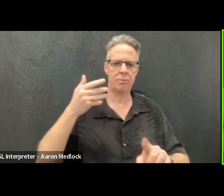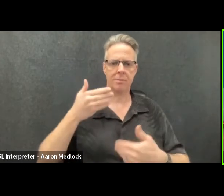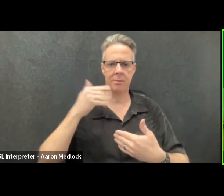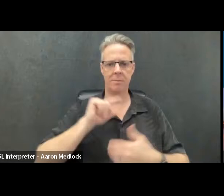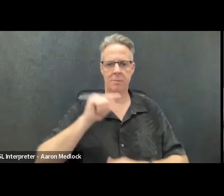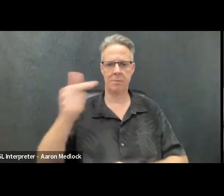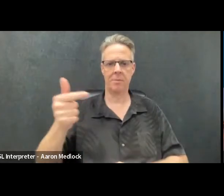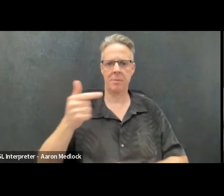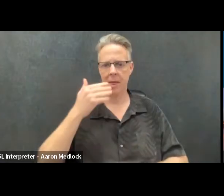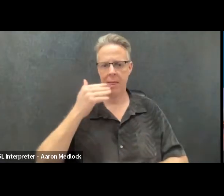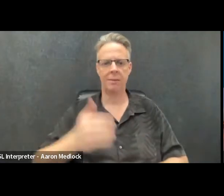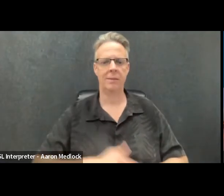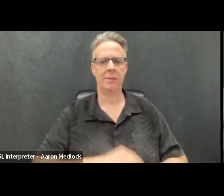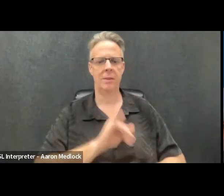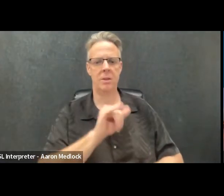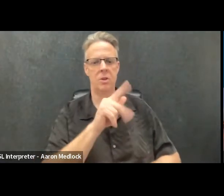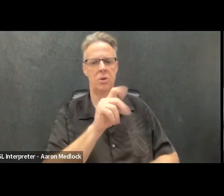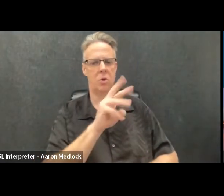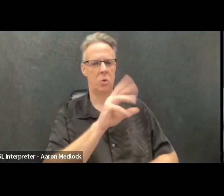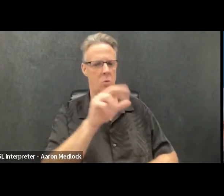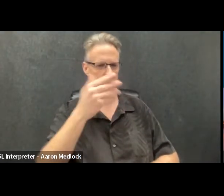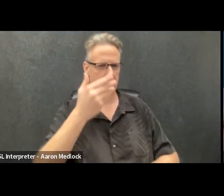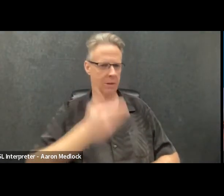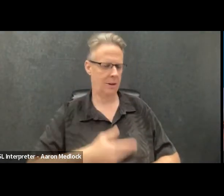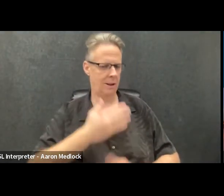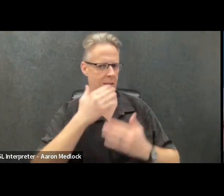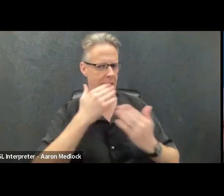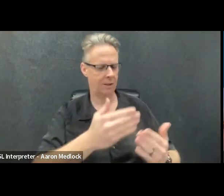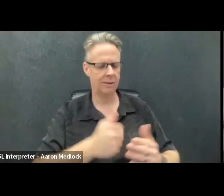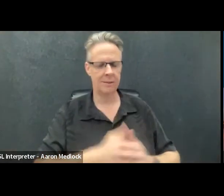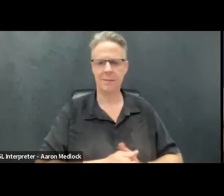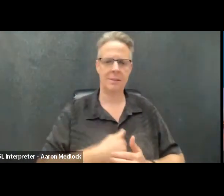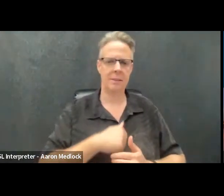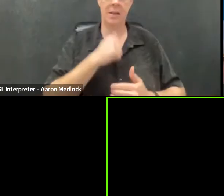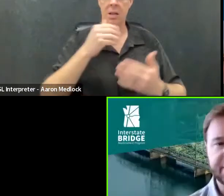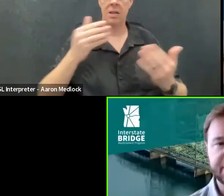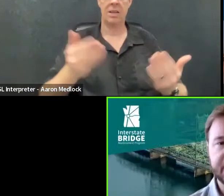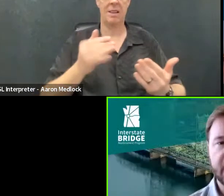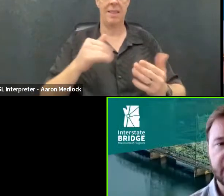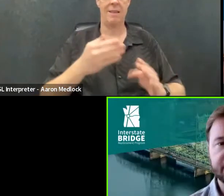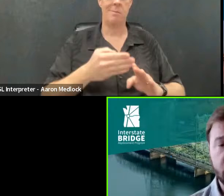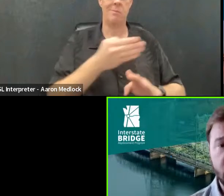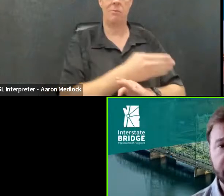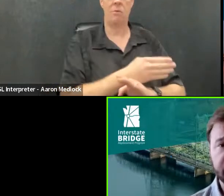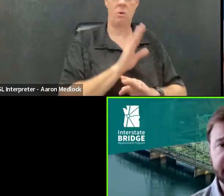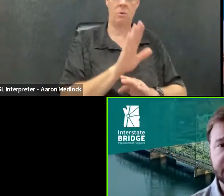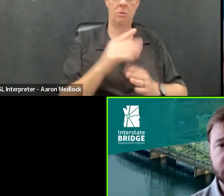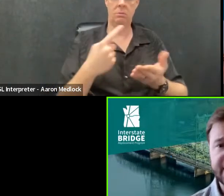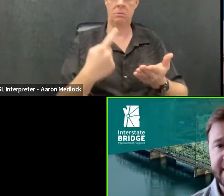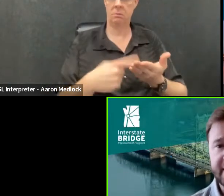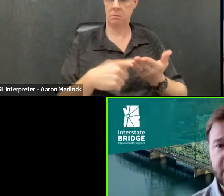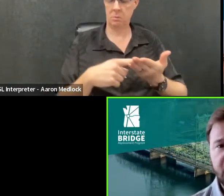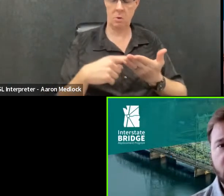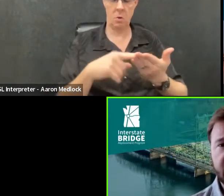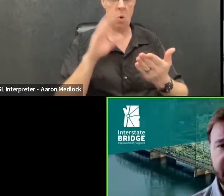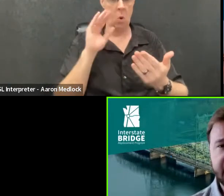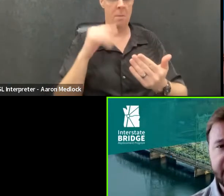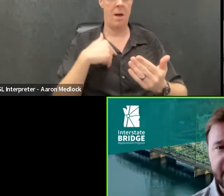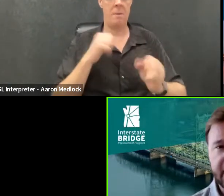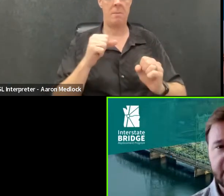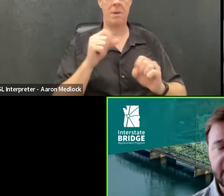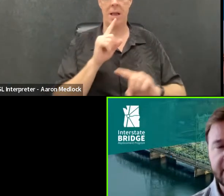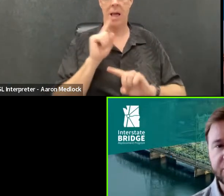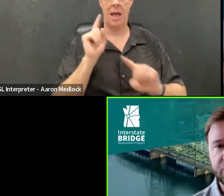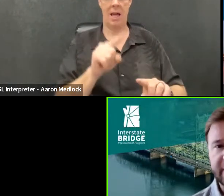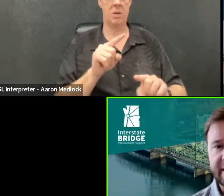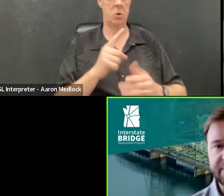Sure. Thanks, Jason. And I wasn't here for the earlier conversation, so hopefully I'm addressing what I